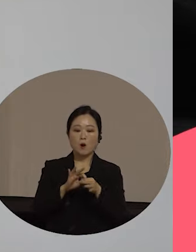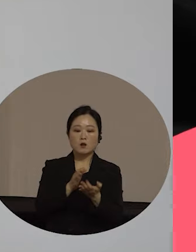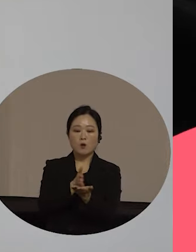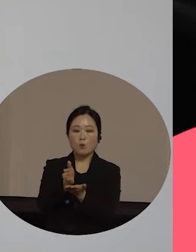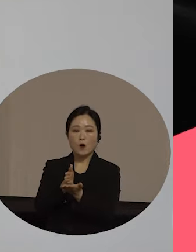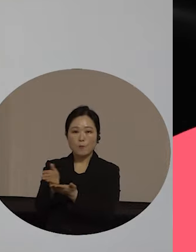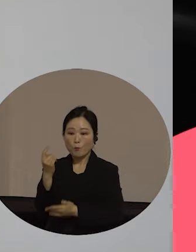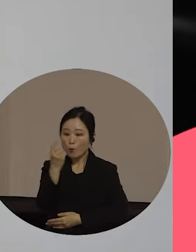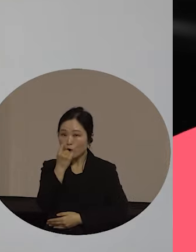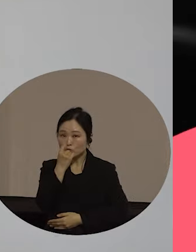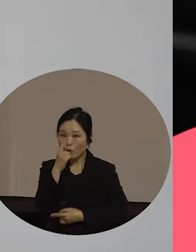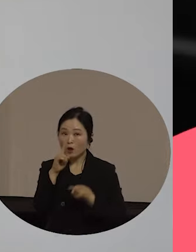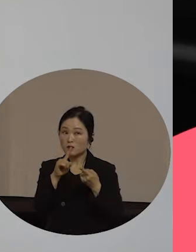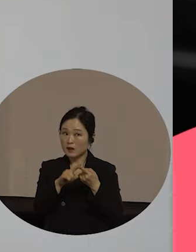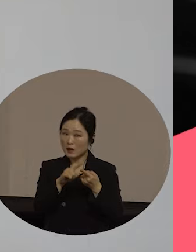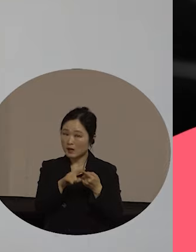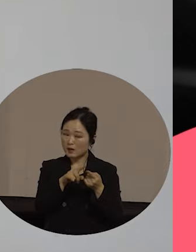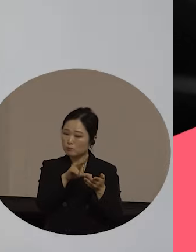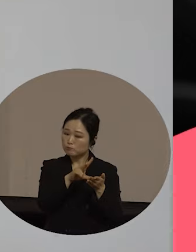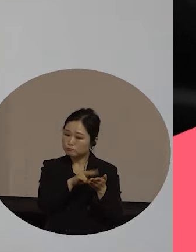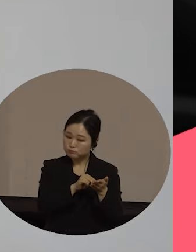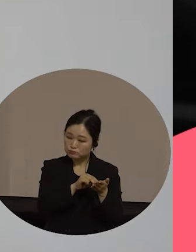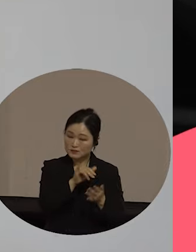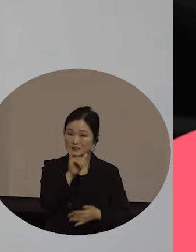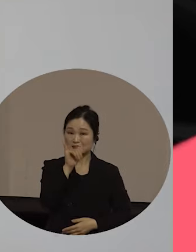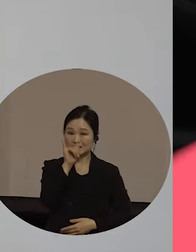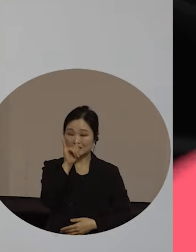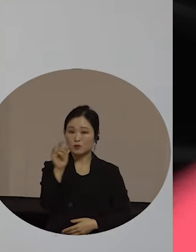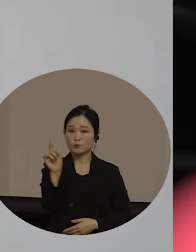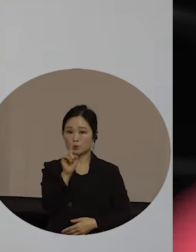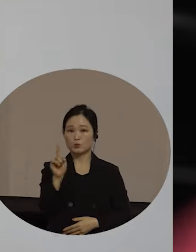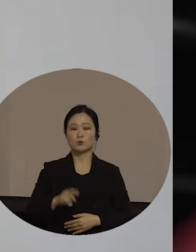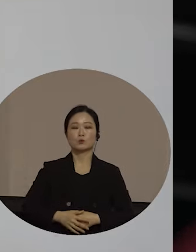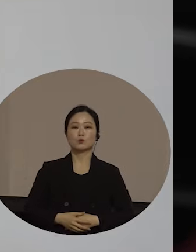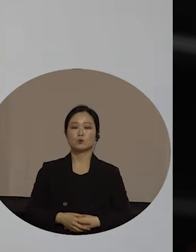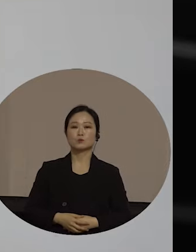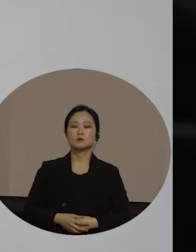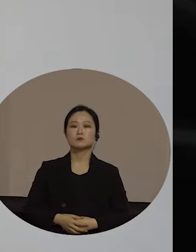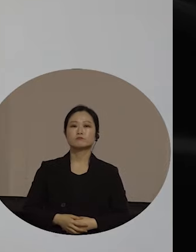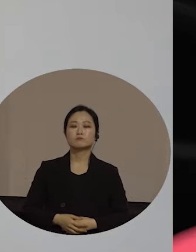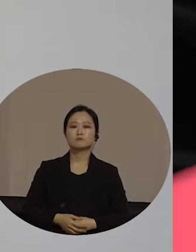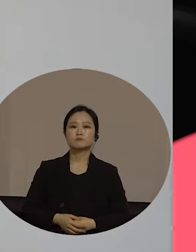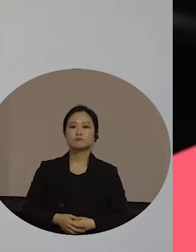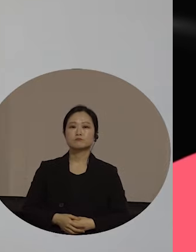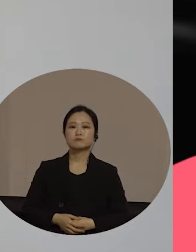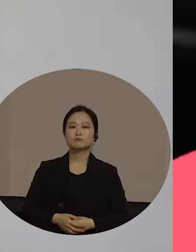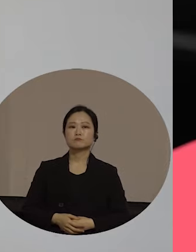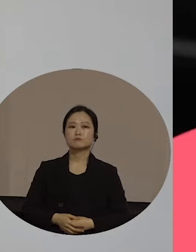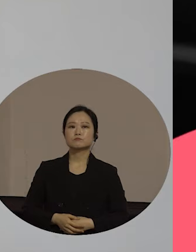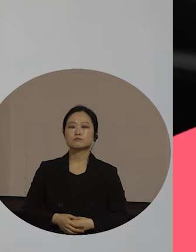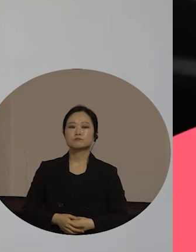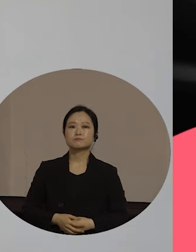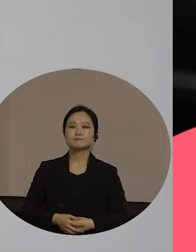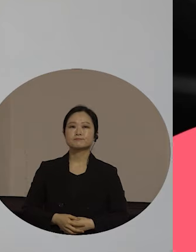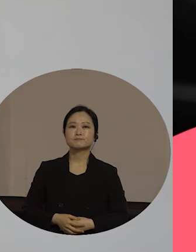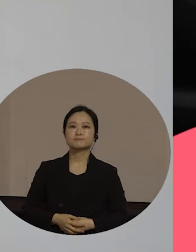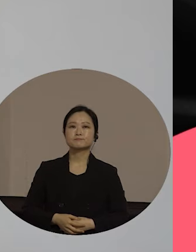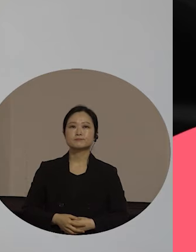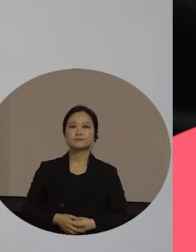Arts in LA, which is an organization that partners with Los Angeles Unified School District and local charter schools